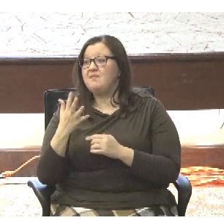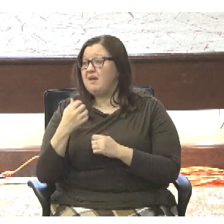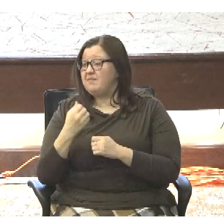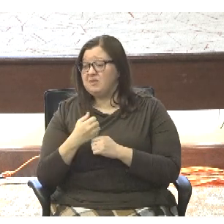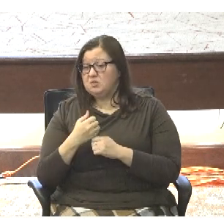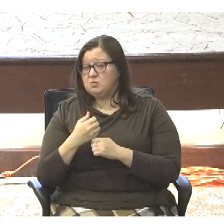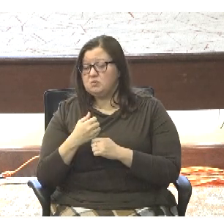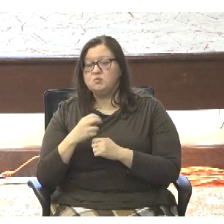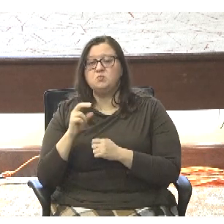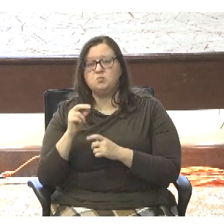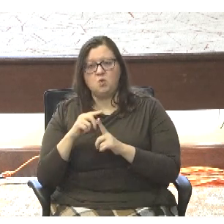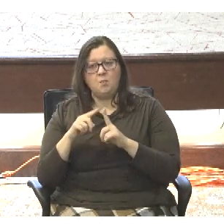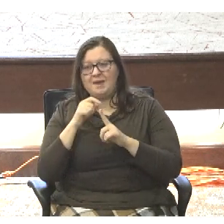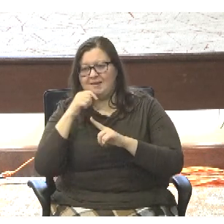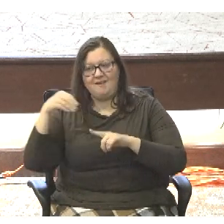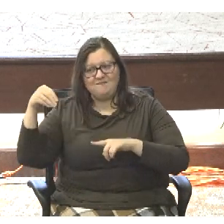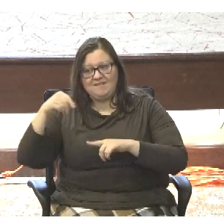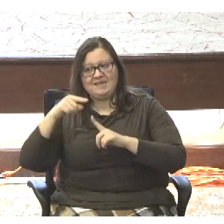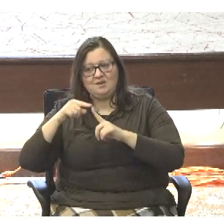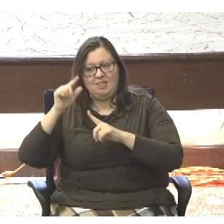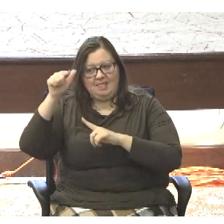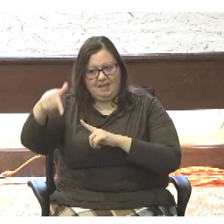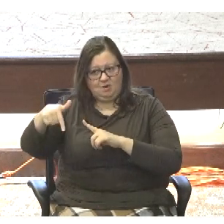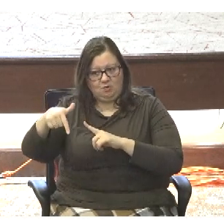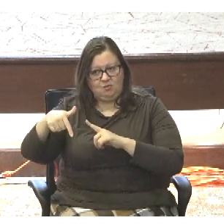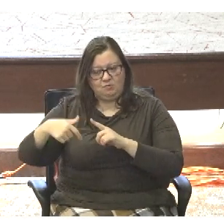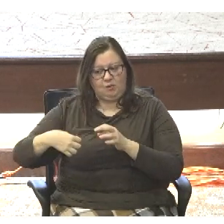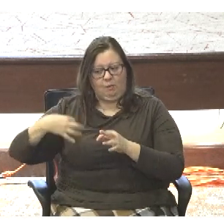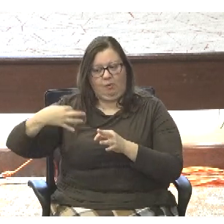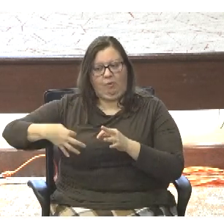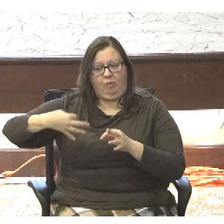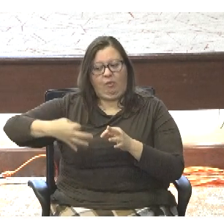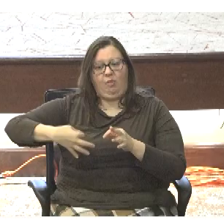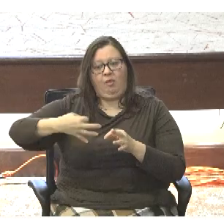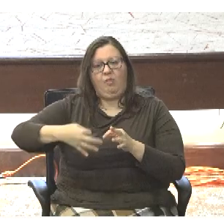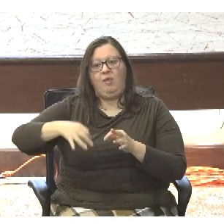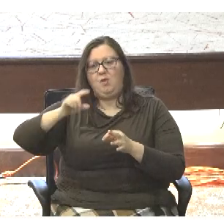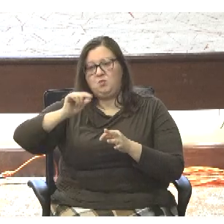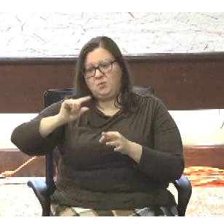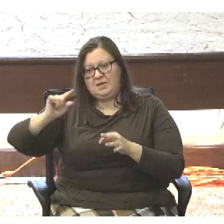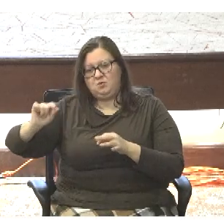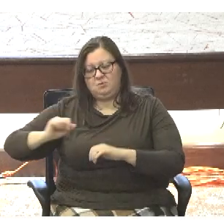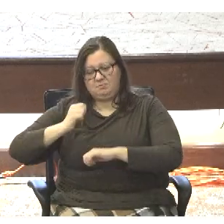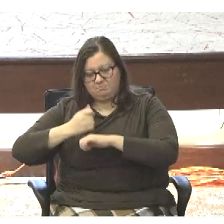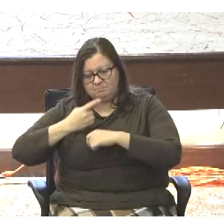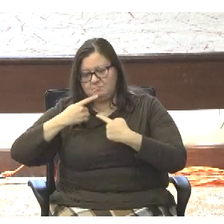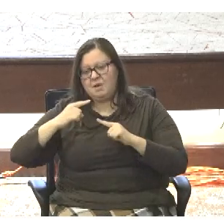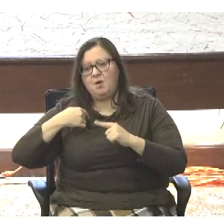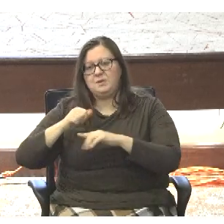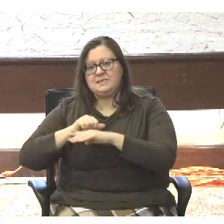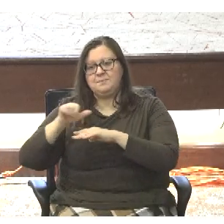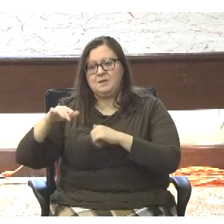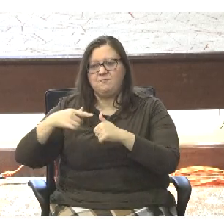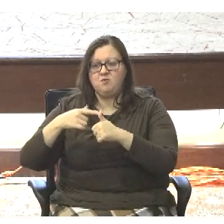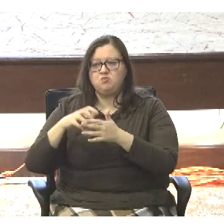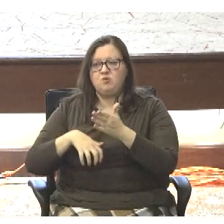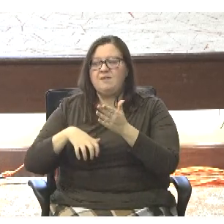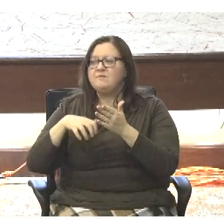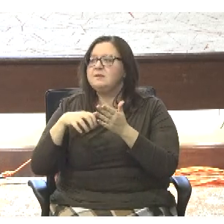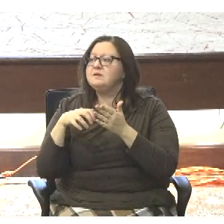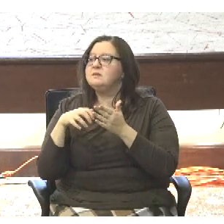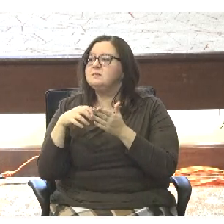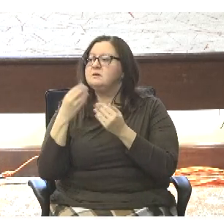plan. It didn't get funded till later, and so around 2020, we submitted our first draft